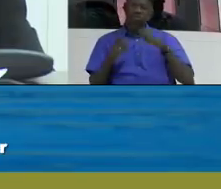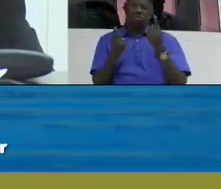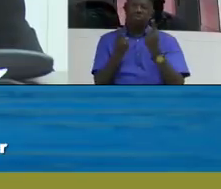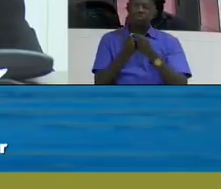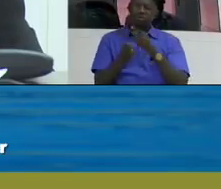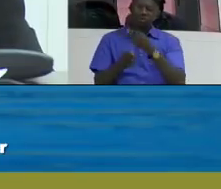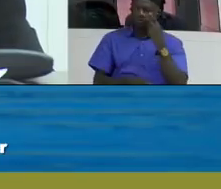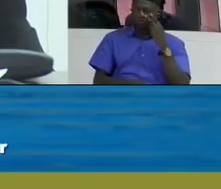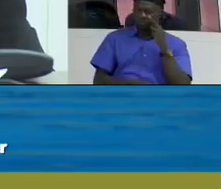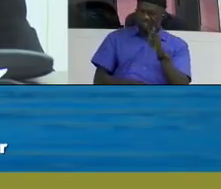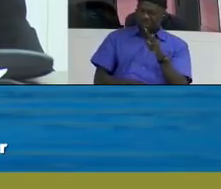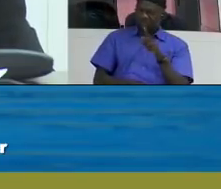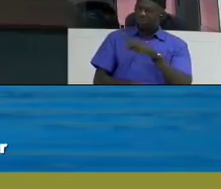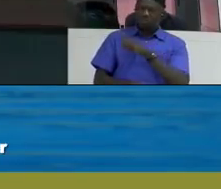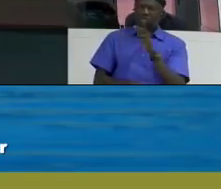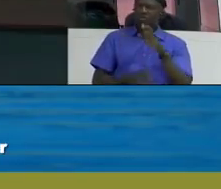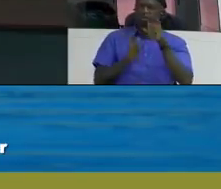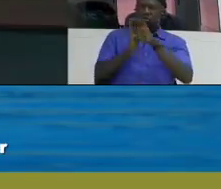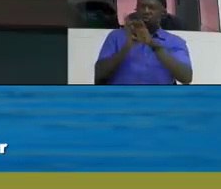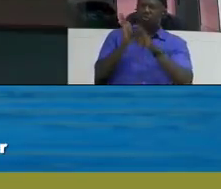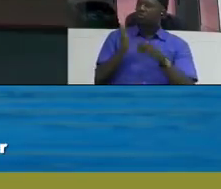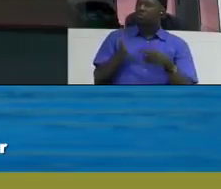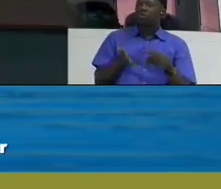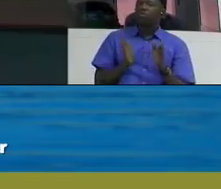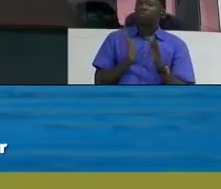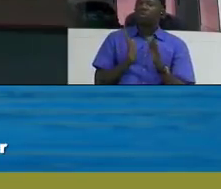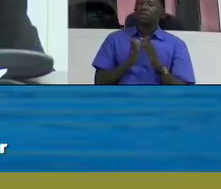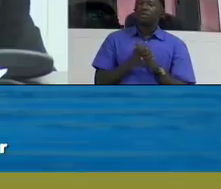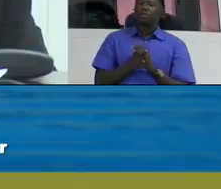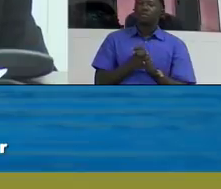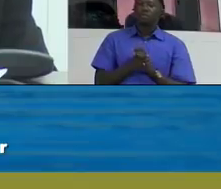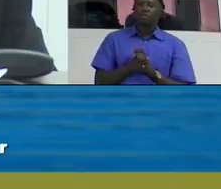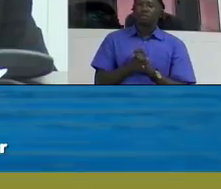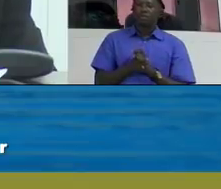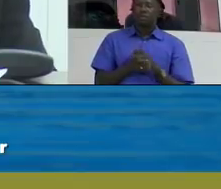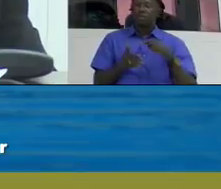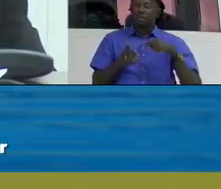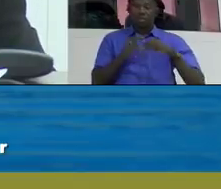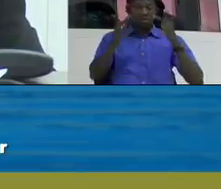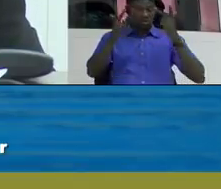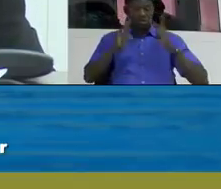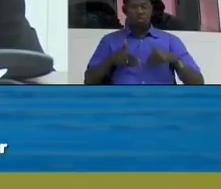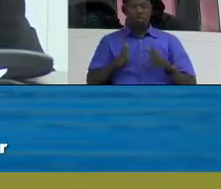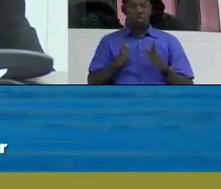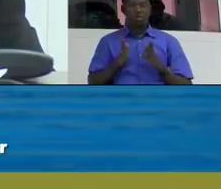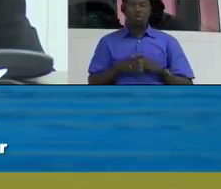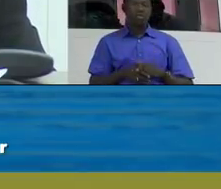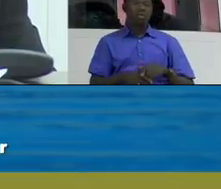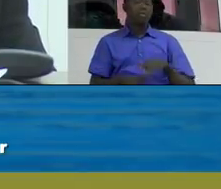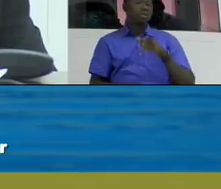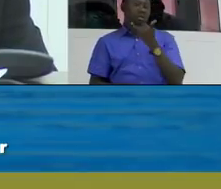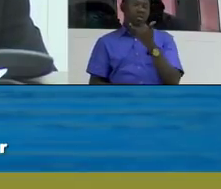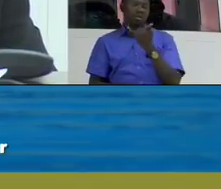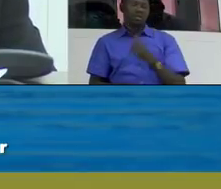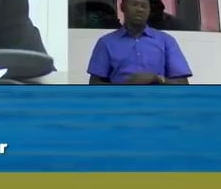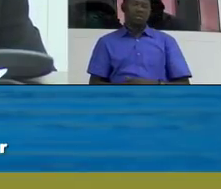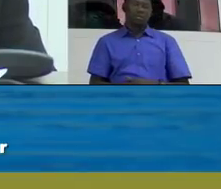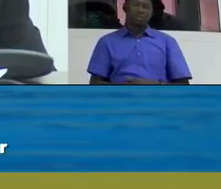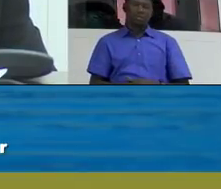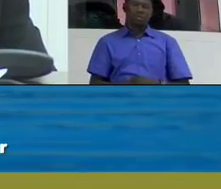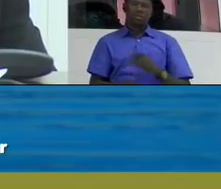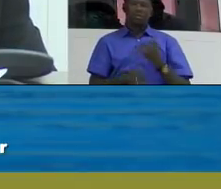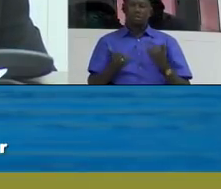An illegality. That's it. Now, if all these things could happen, for sure